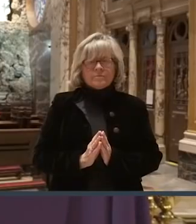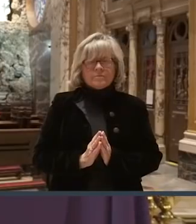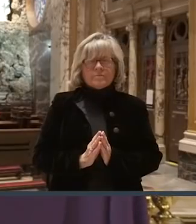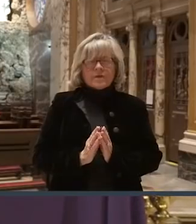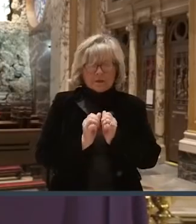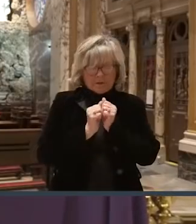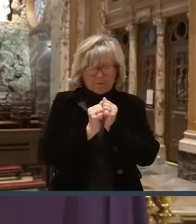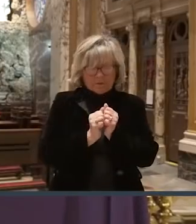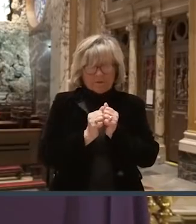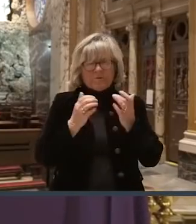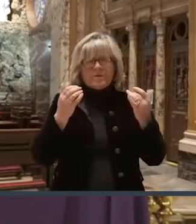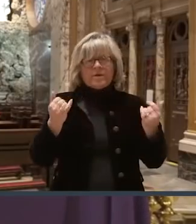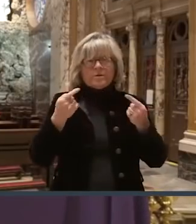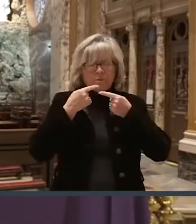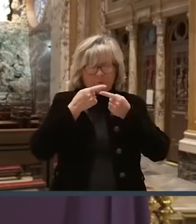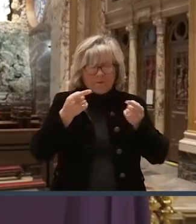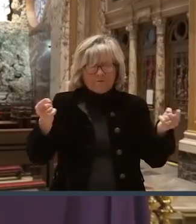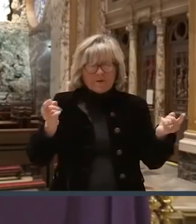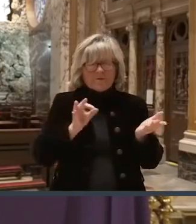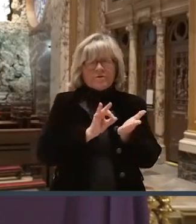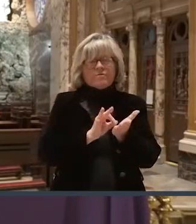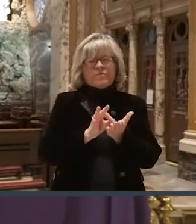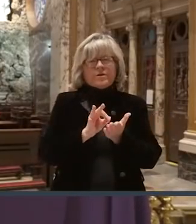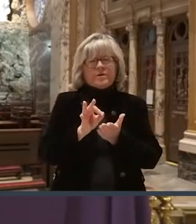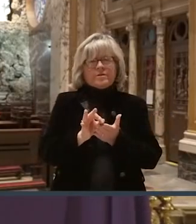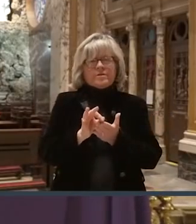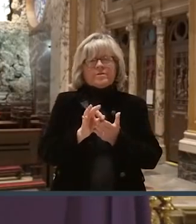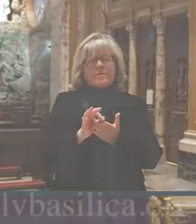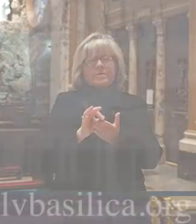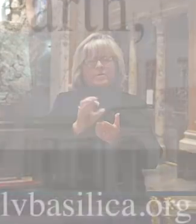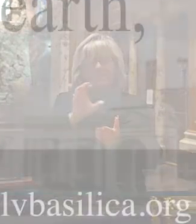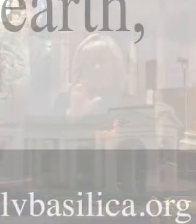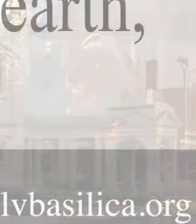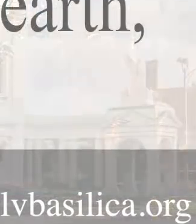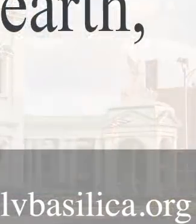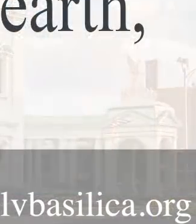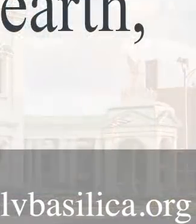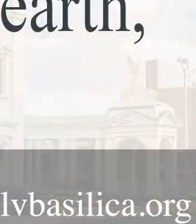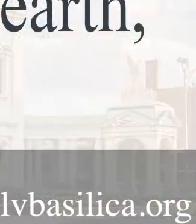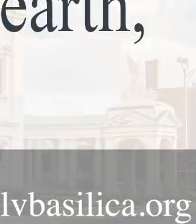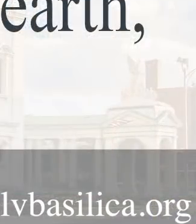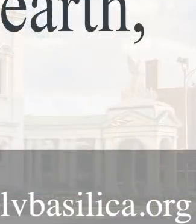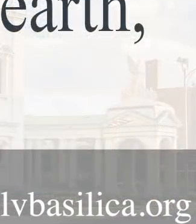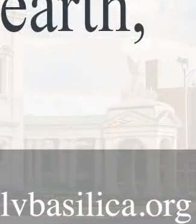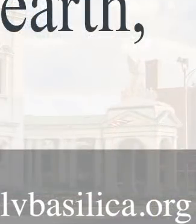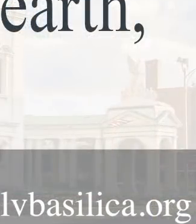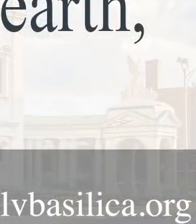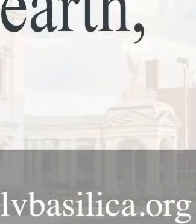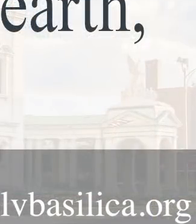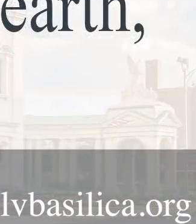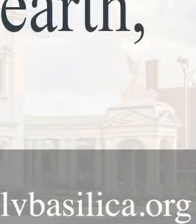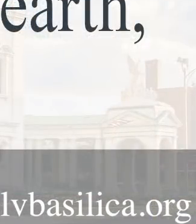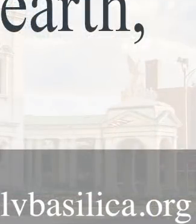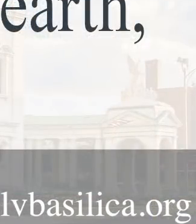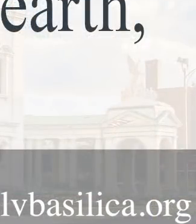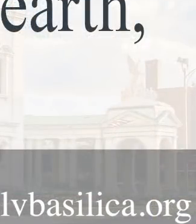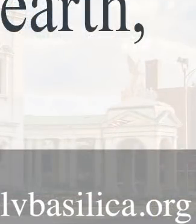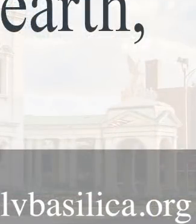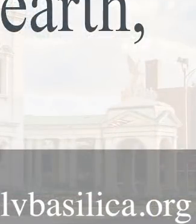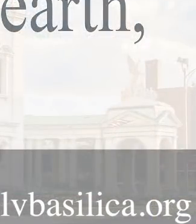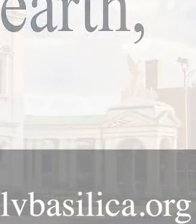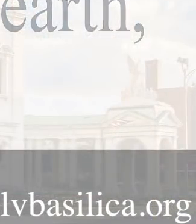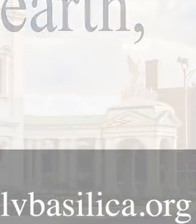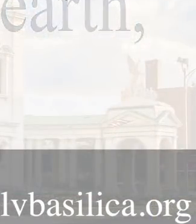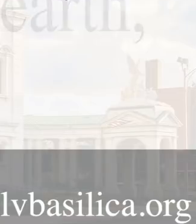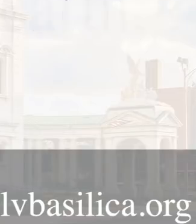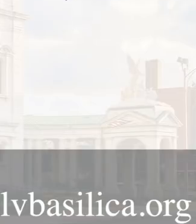And together now we profess our faith in the Apostles' Creed. I believe in God, the Father Almighty, creator of heaven and